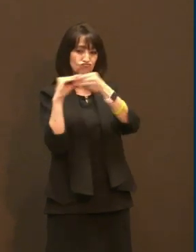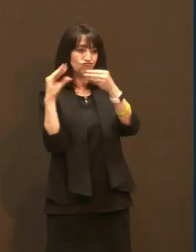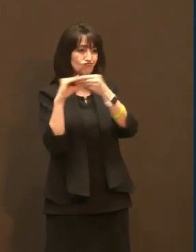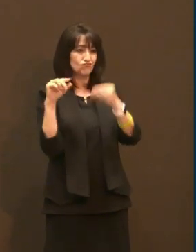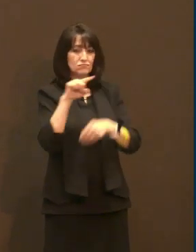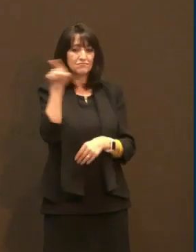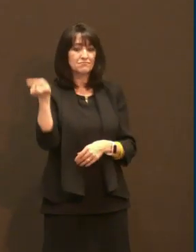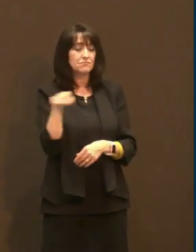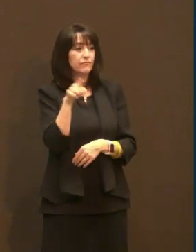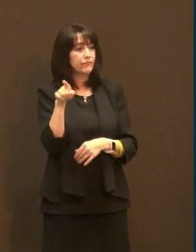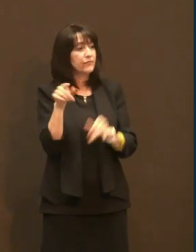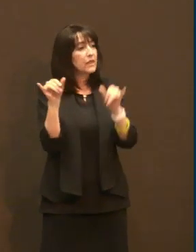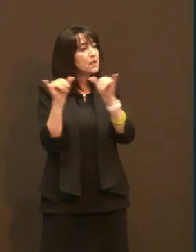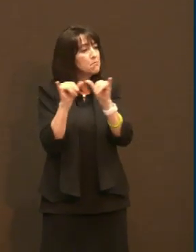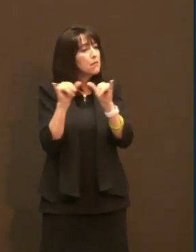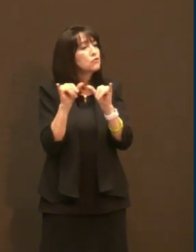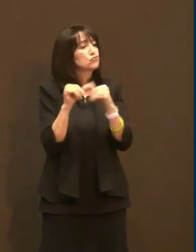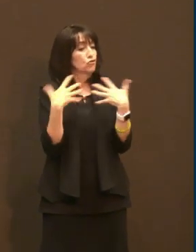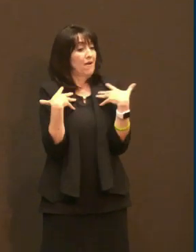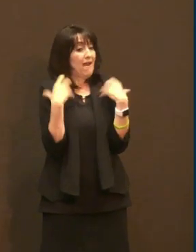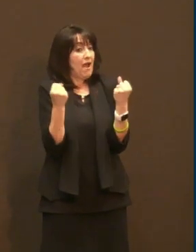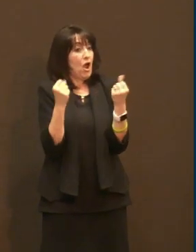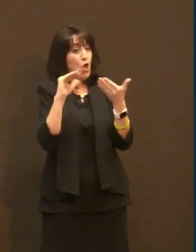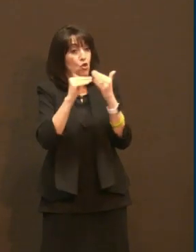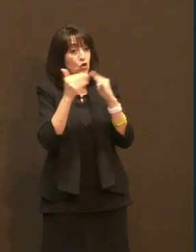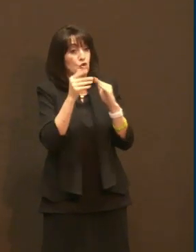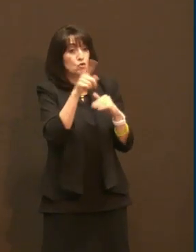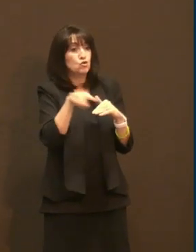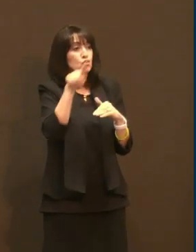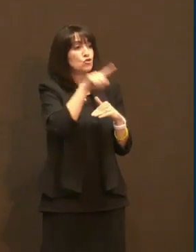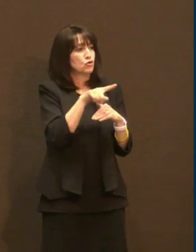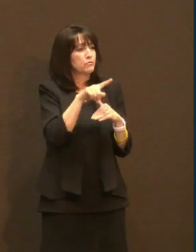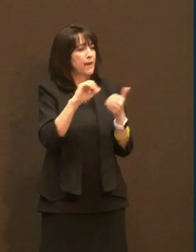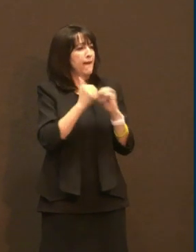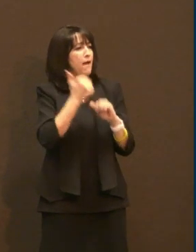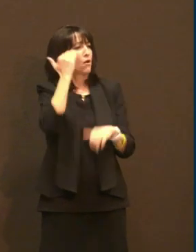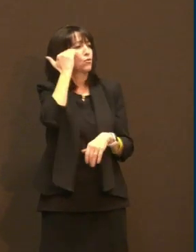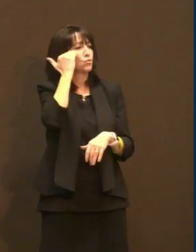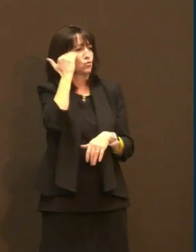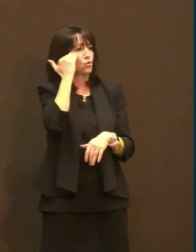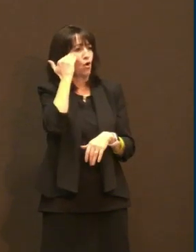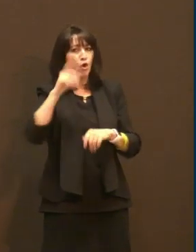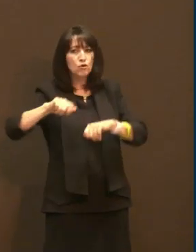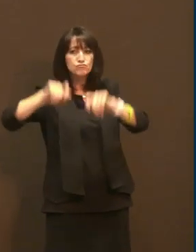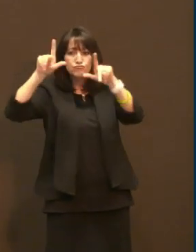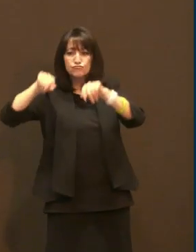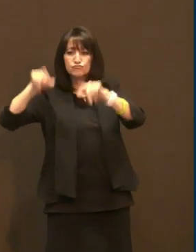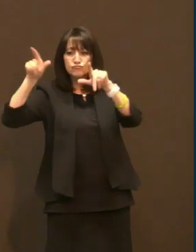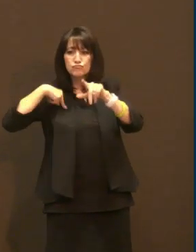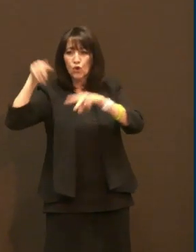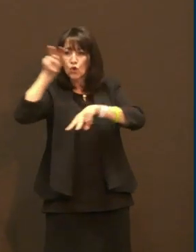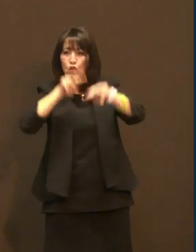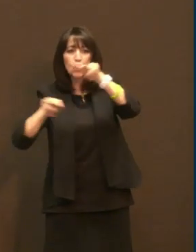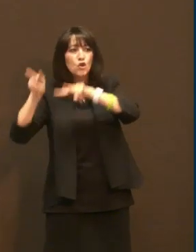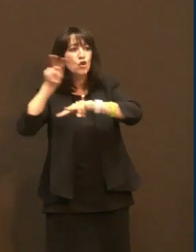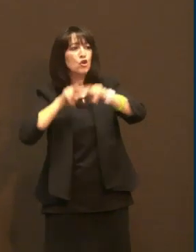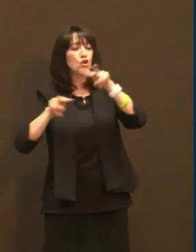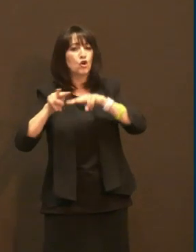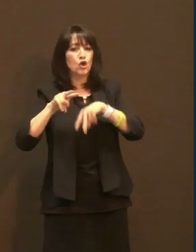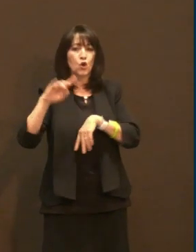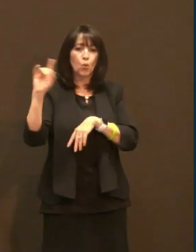measure collectively of the health of the community, of the spread of the virus, of the presence of the virus in the community, and have we reached